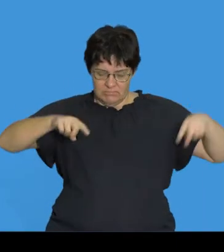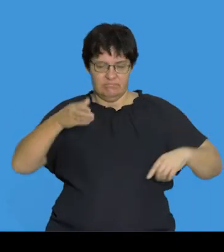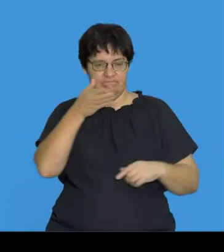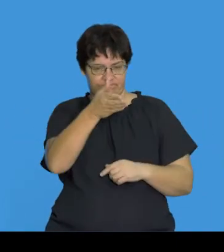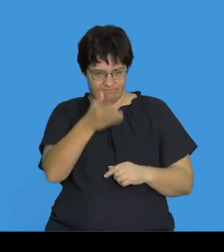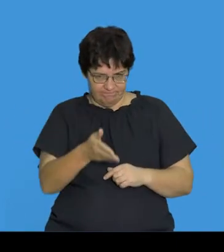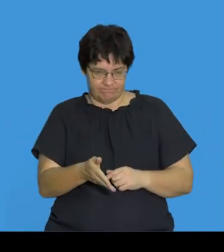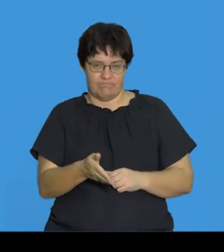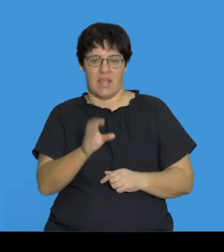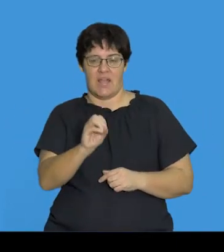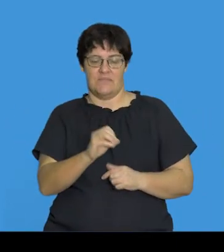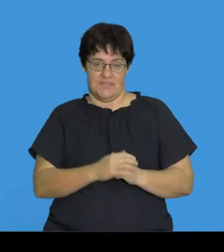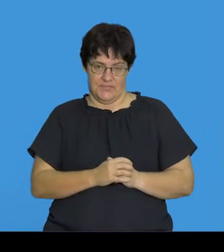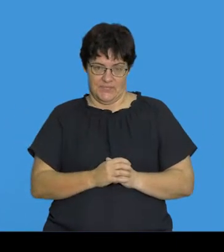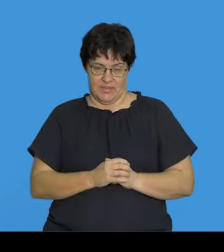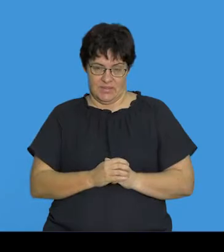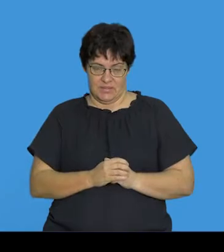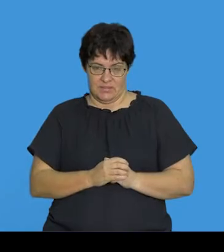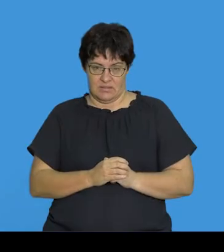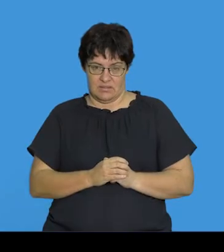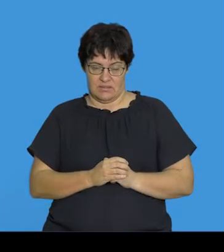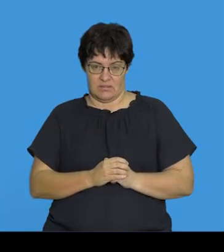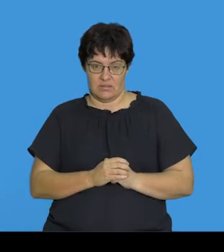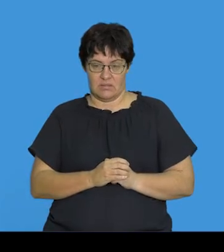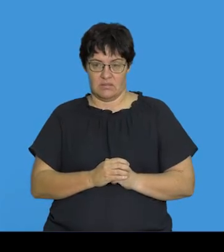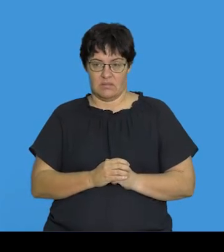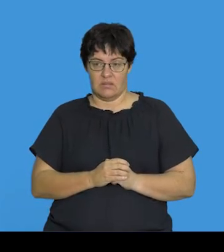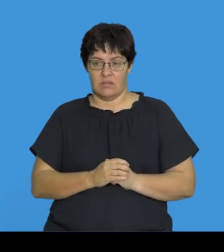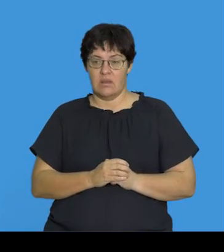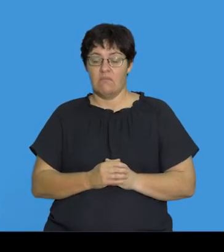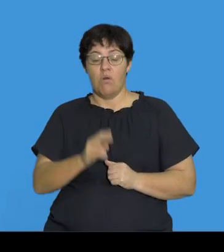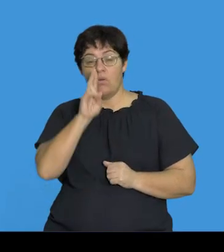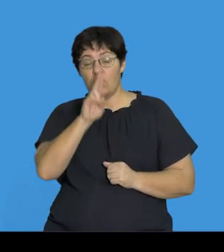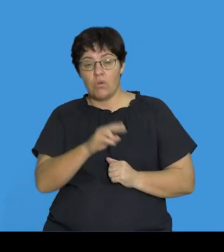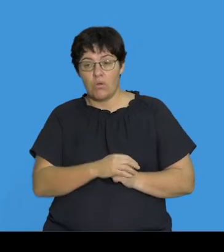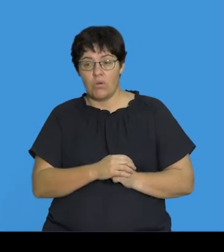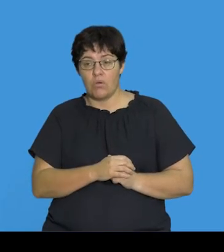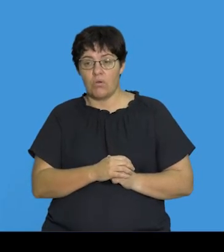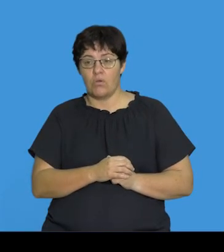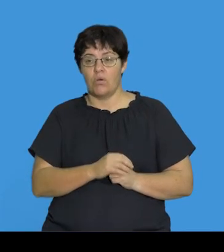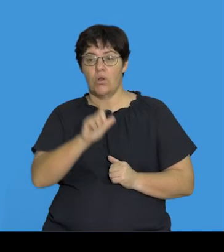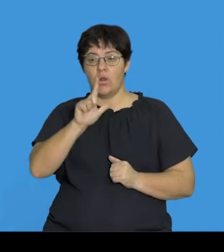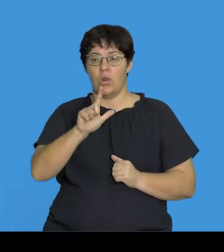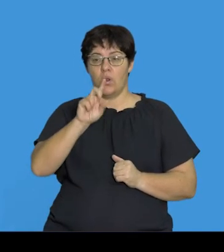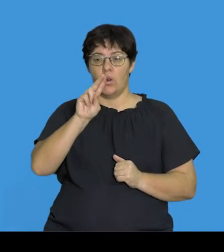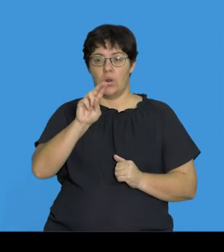are present on this table. So this means that if we look at the amino acid